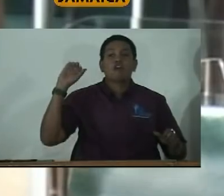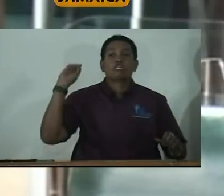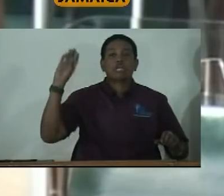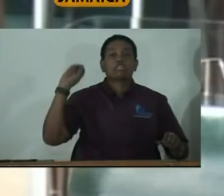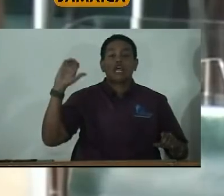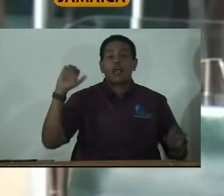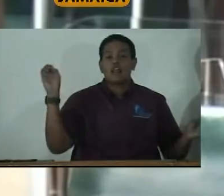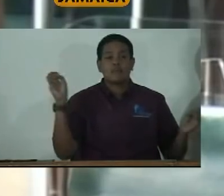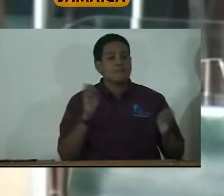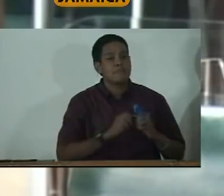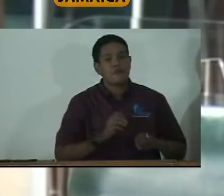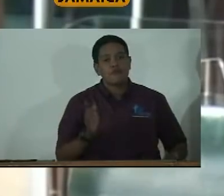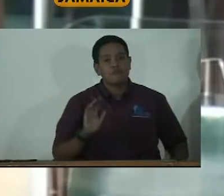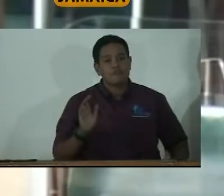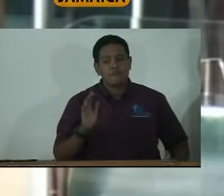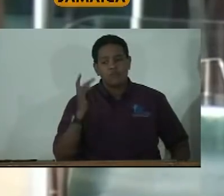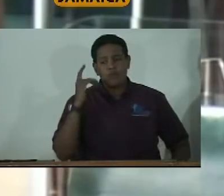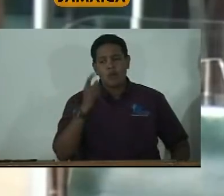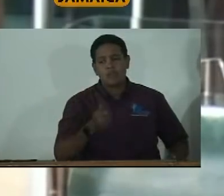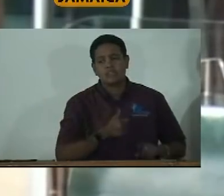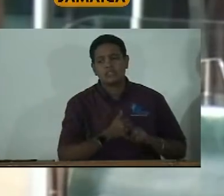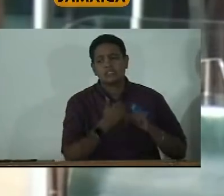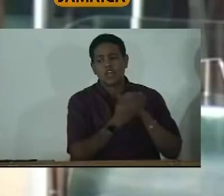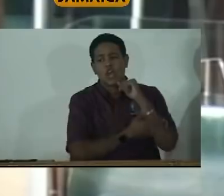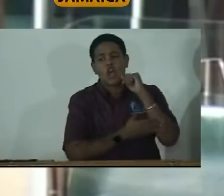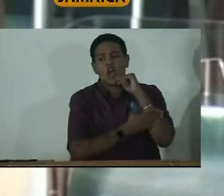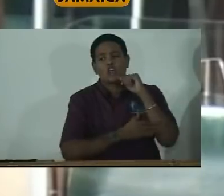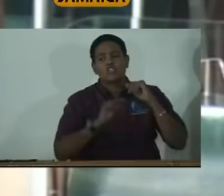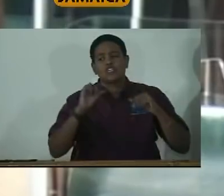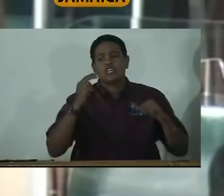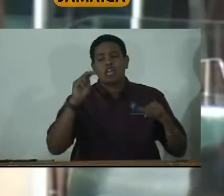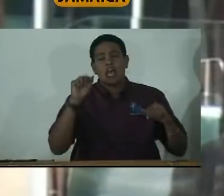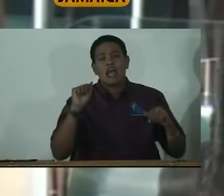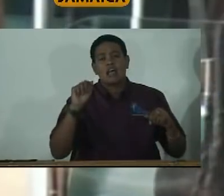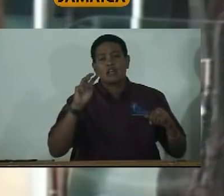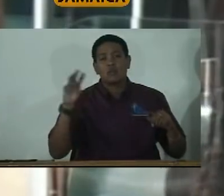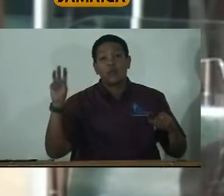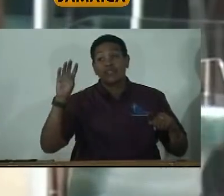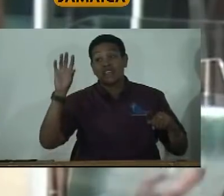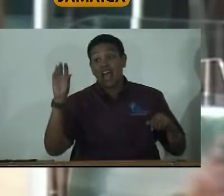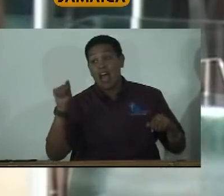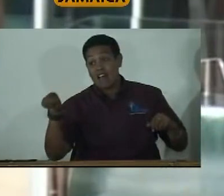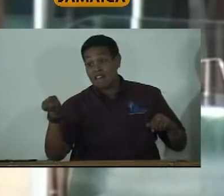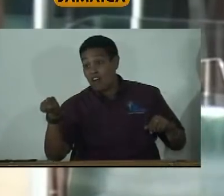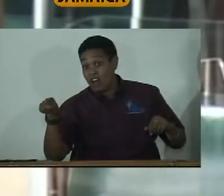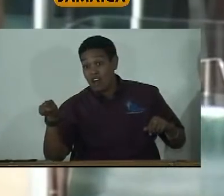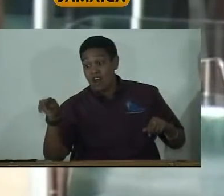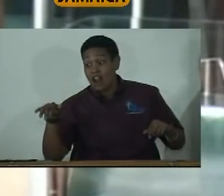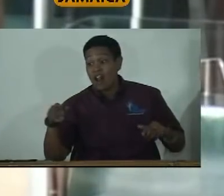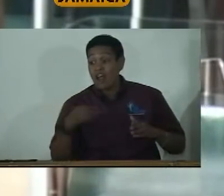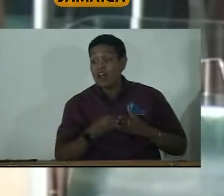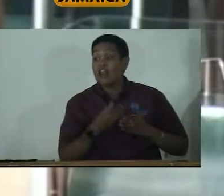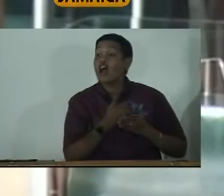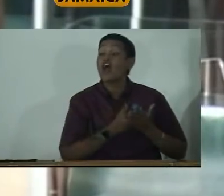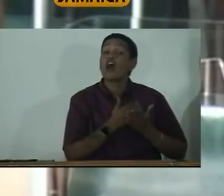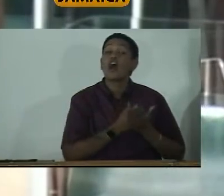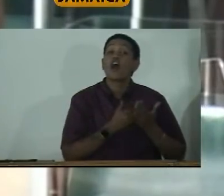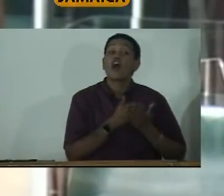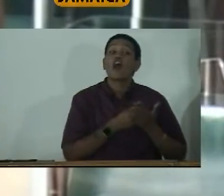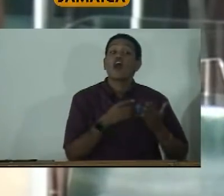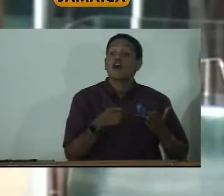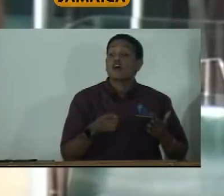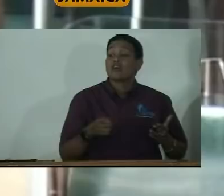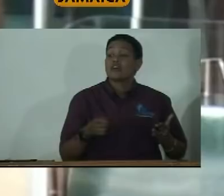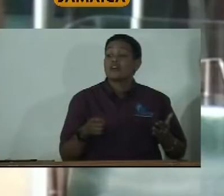anymore. Because the country Ghana, West Africa on a whole, does not earn